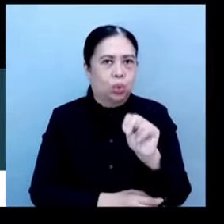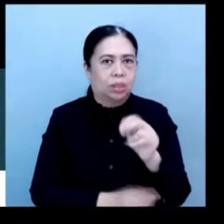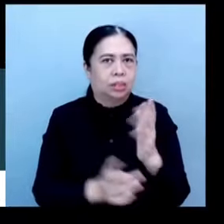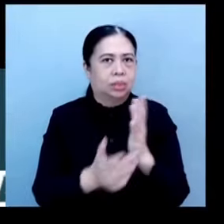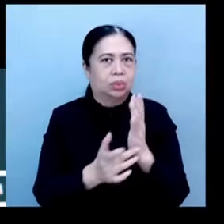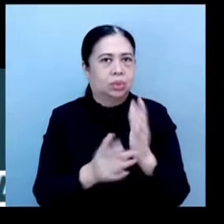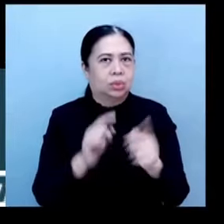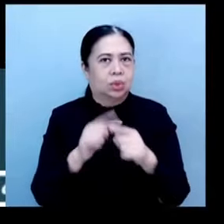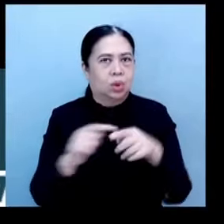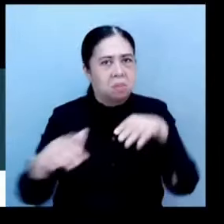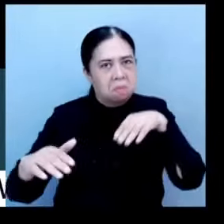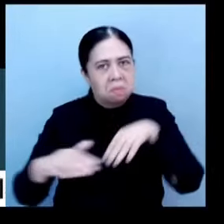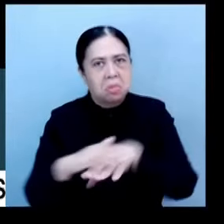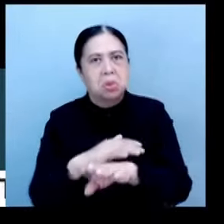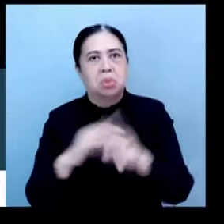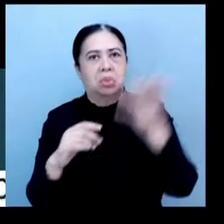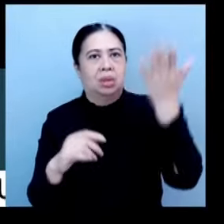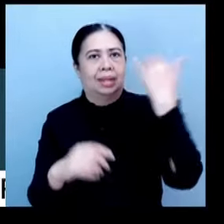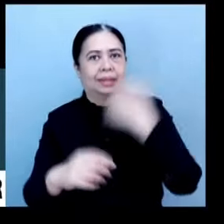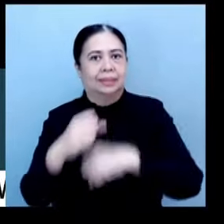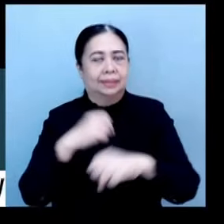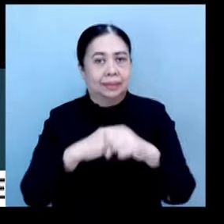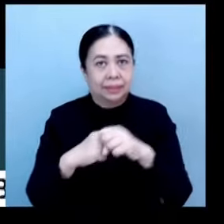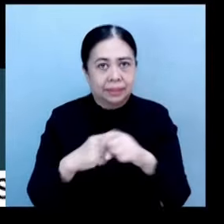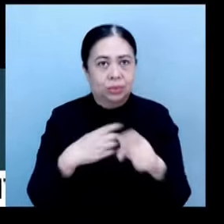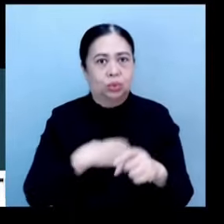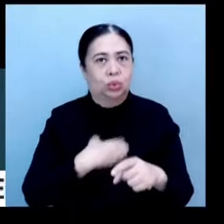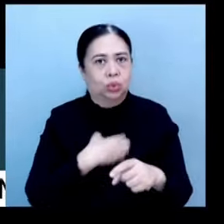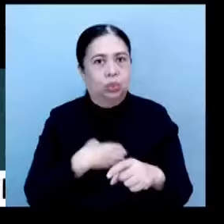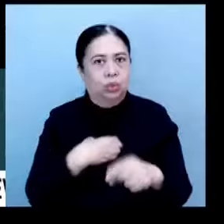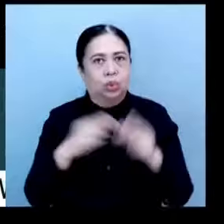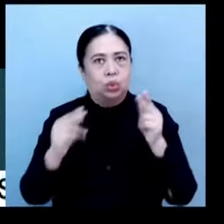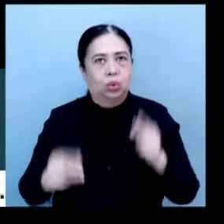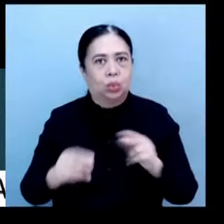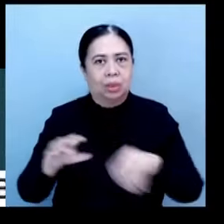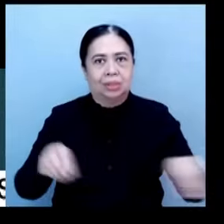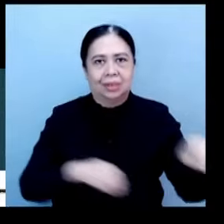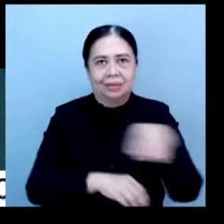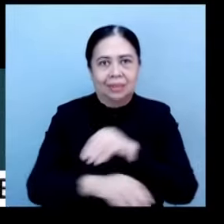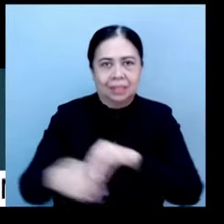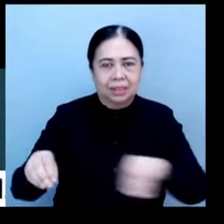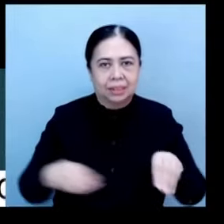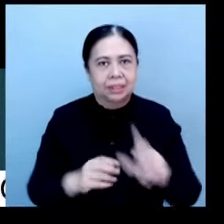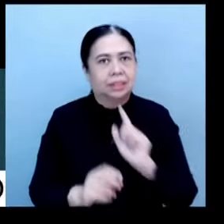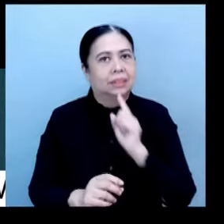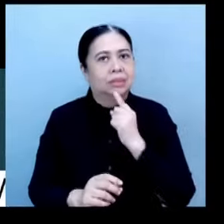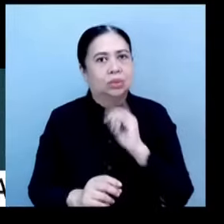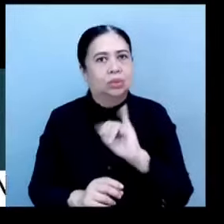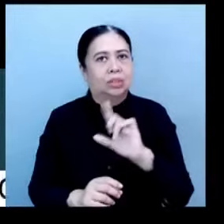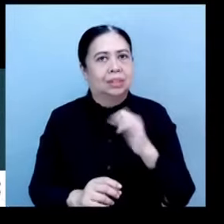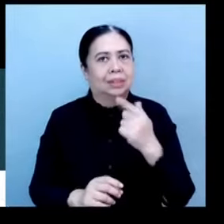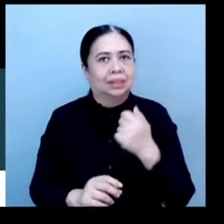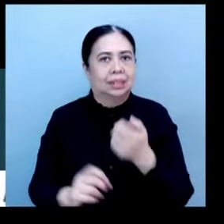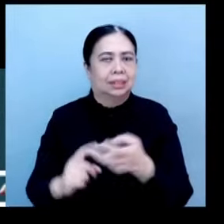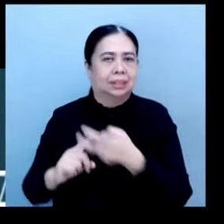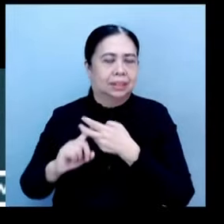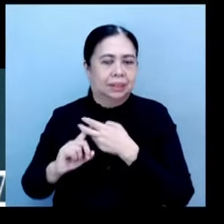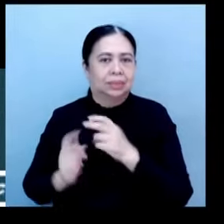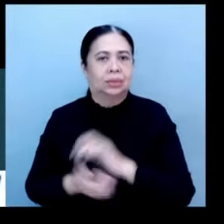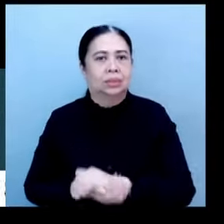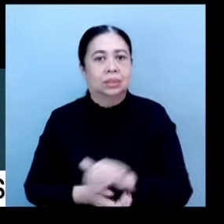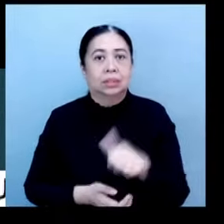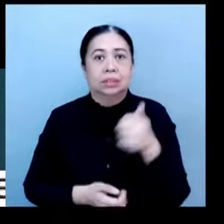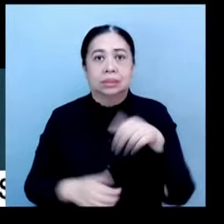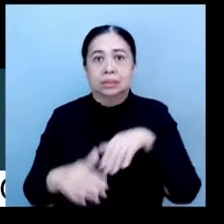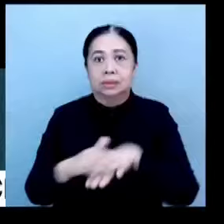was raided by authorities last year over complaints of human trafficking and serious illegal detention. Another raid was